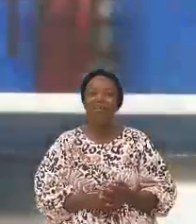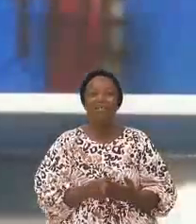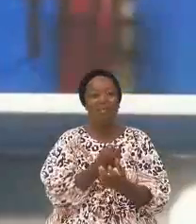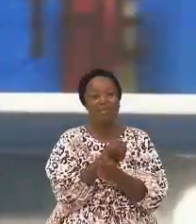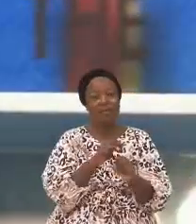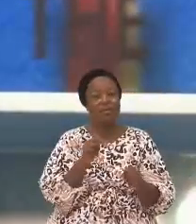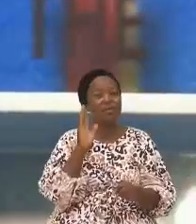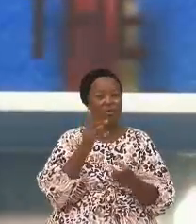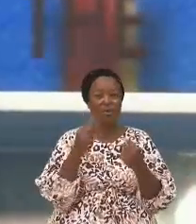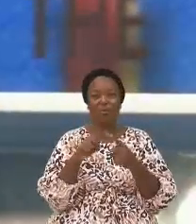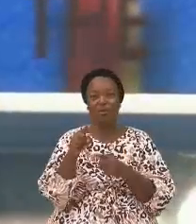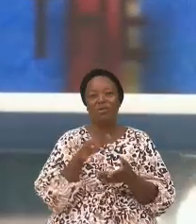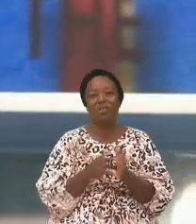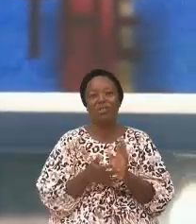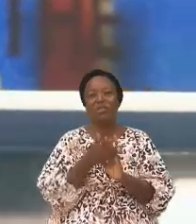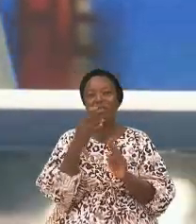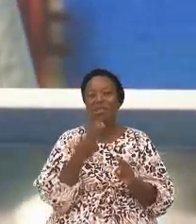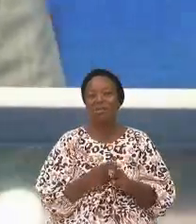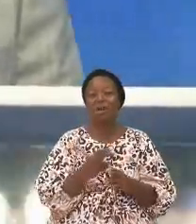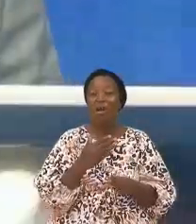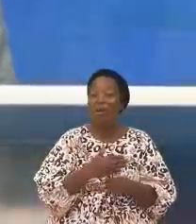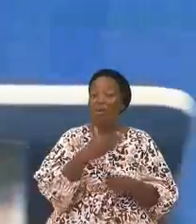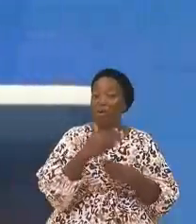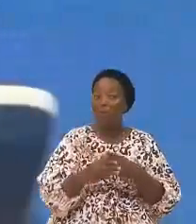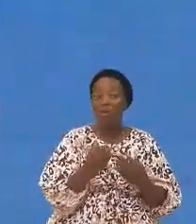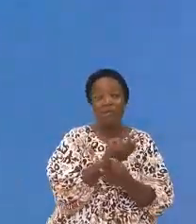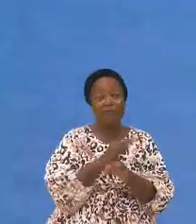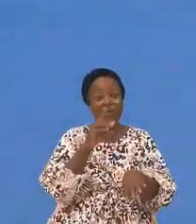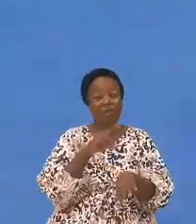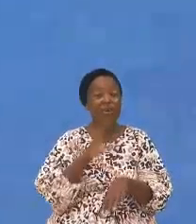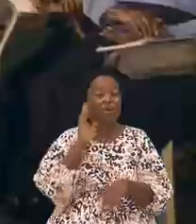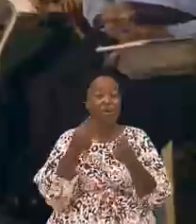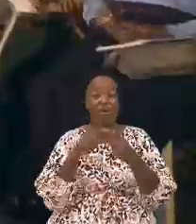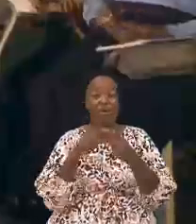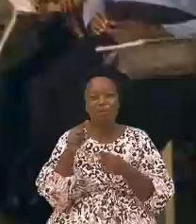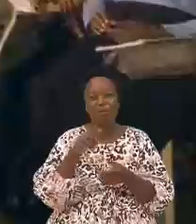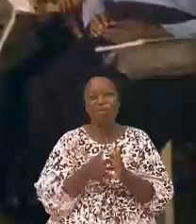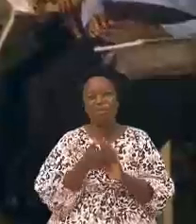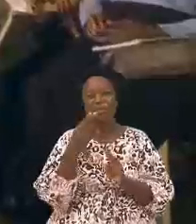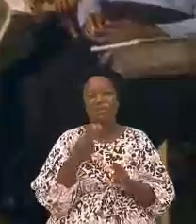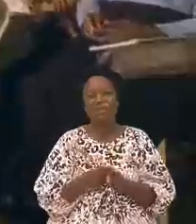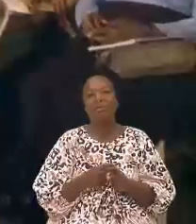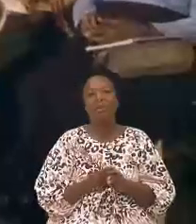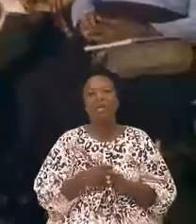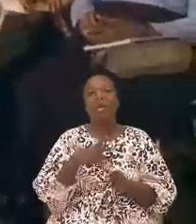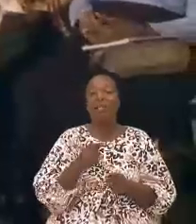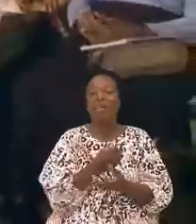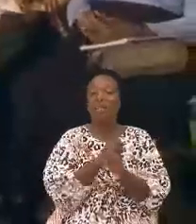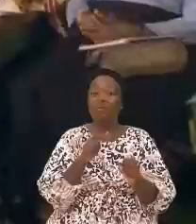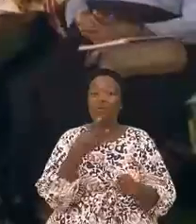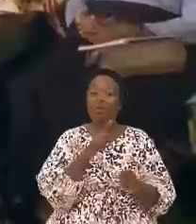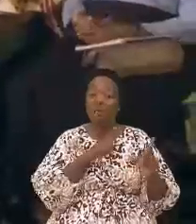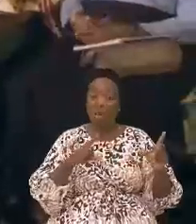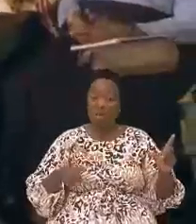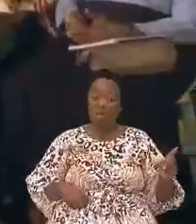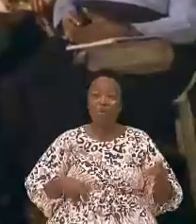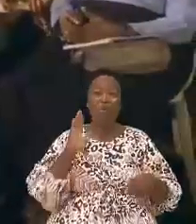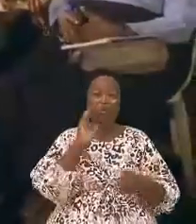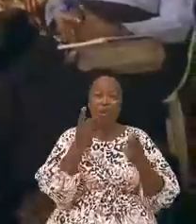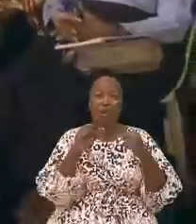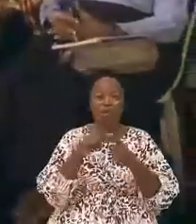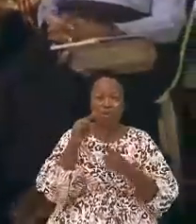you rest. Redemption will come to you. Total freedom will come to